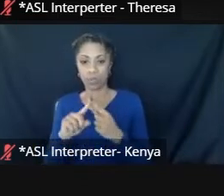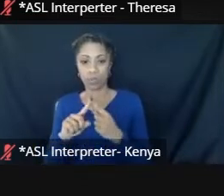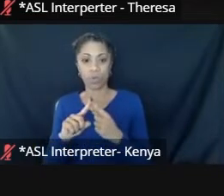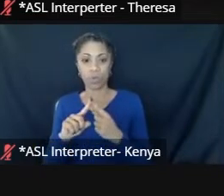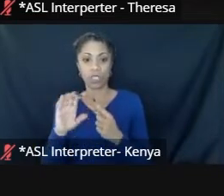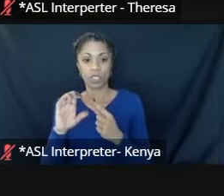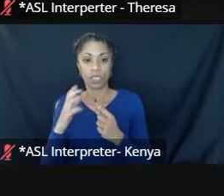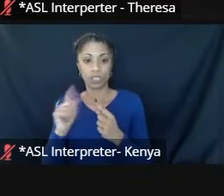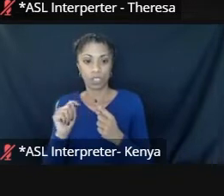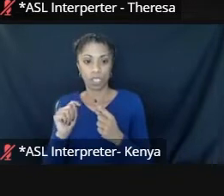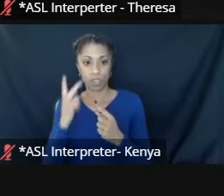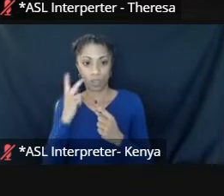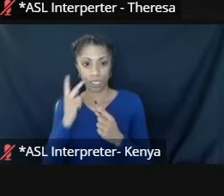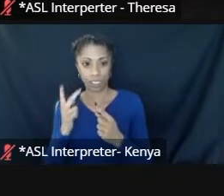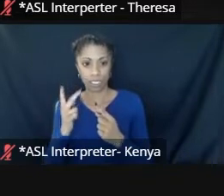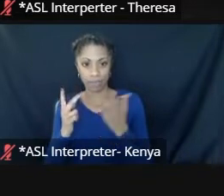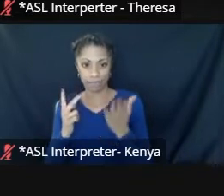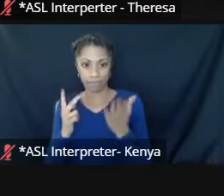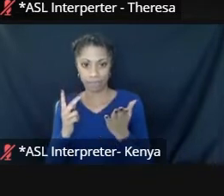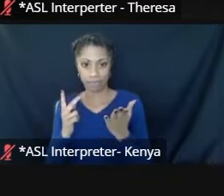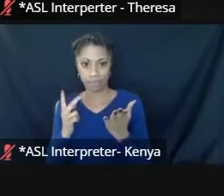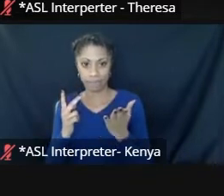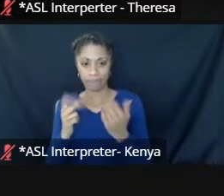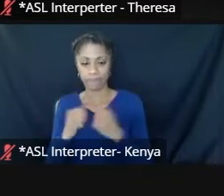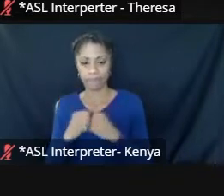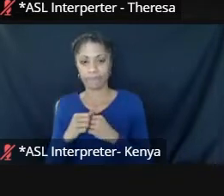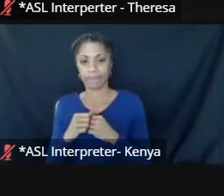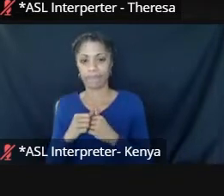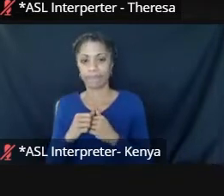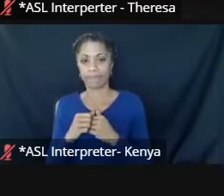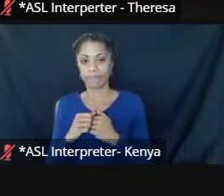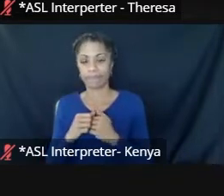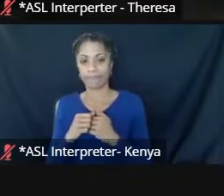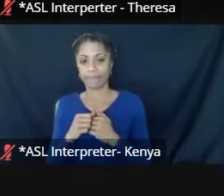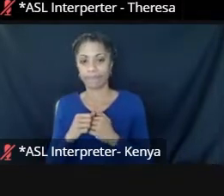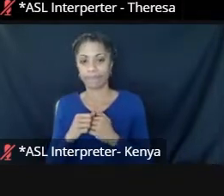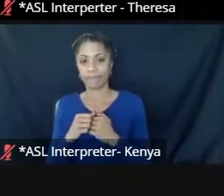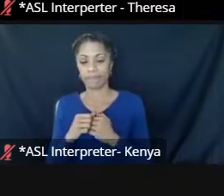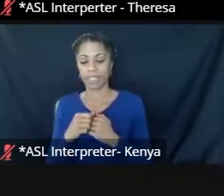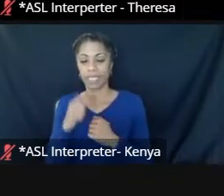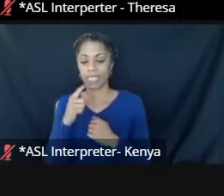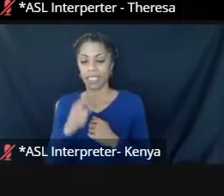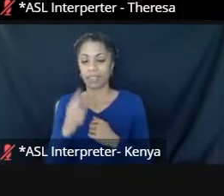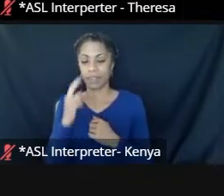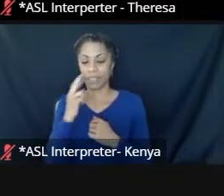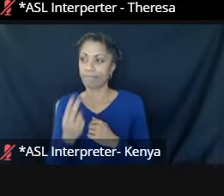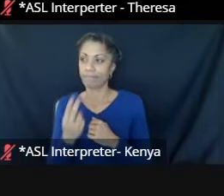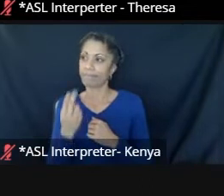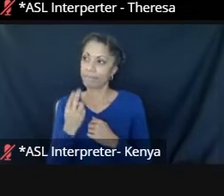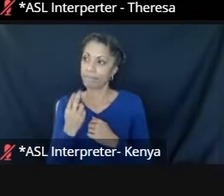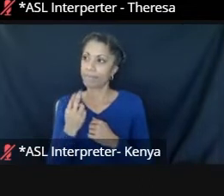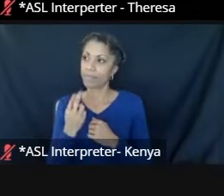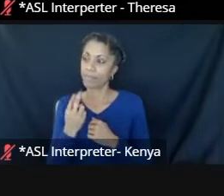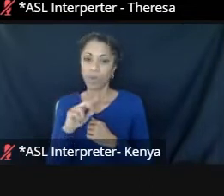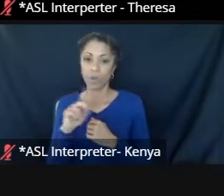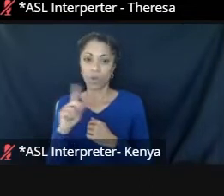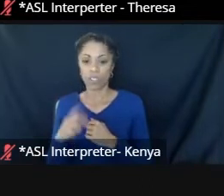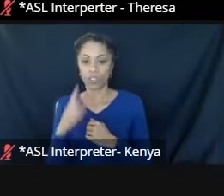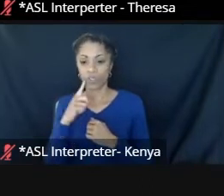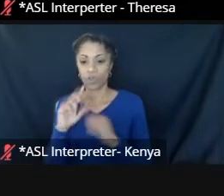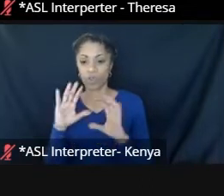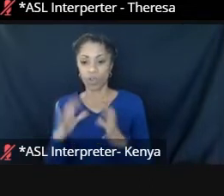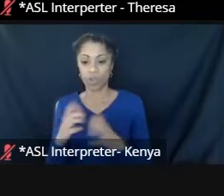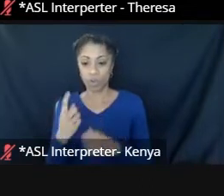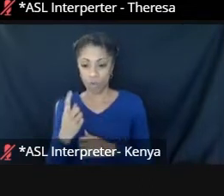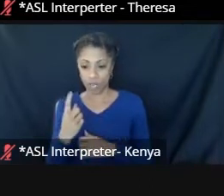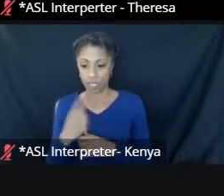there's a little note catcher for them right there. And so these are the reflection questions for cohort 1. And so we're going to